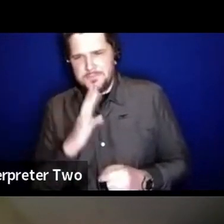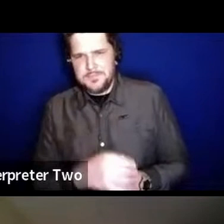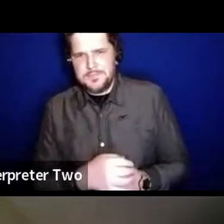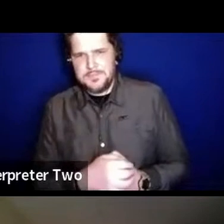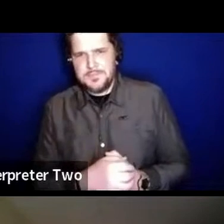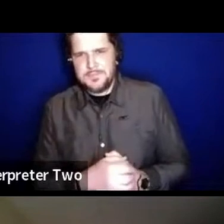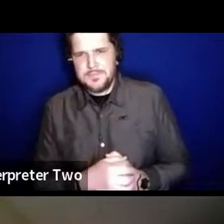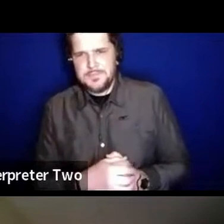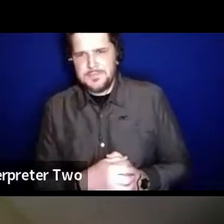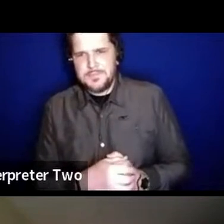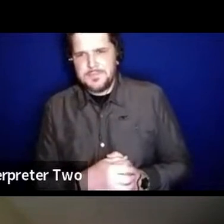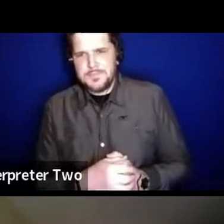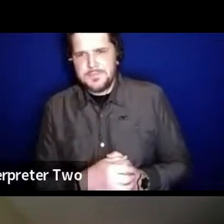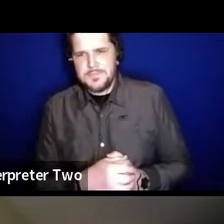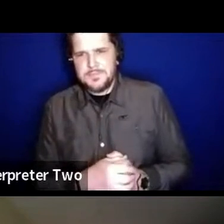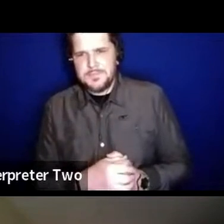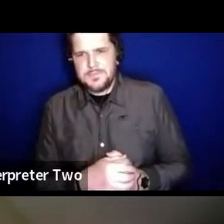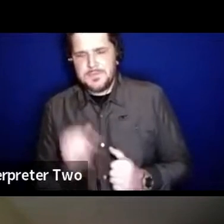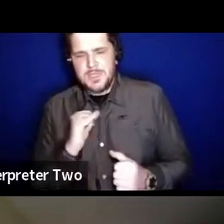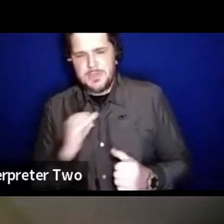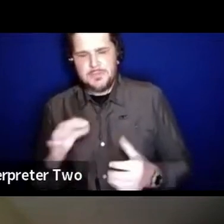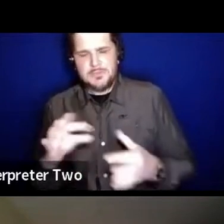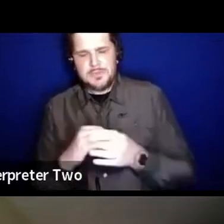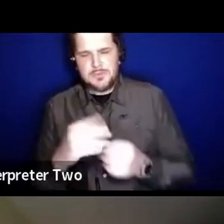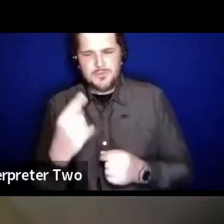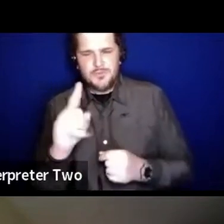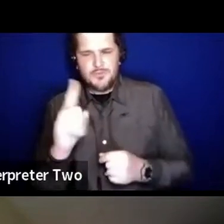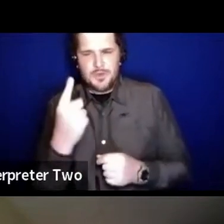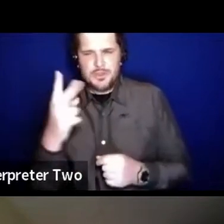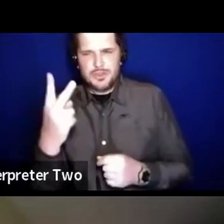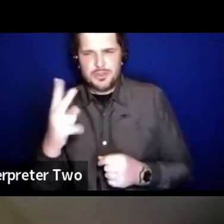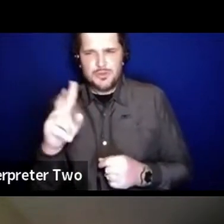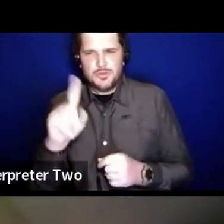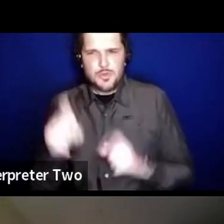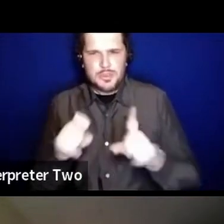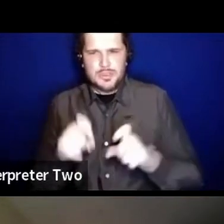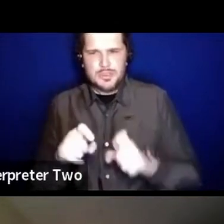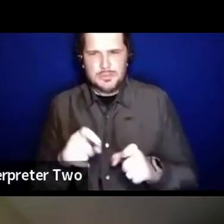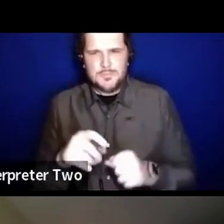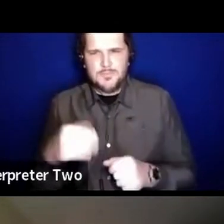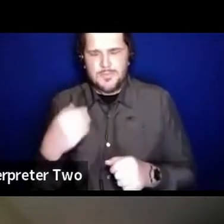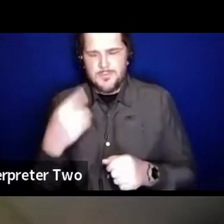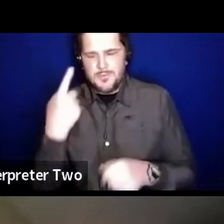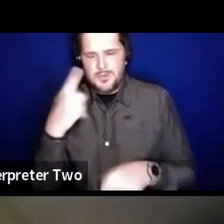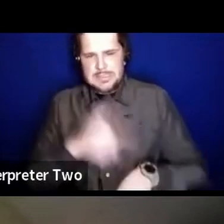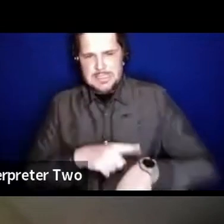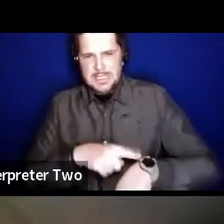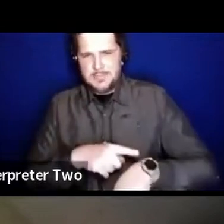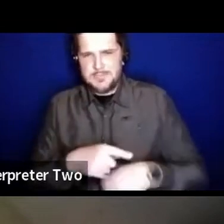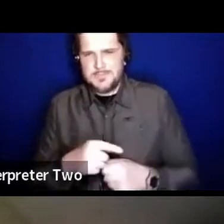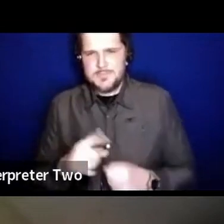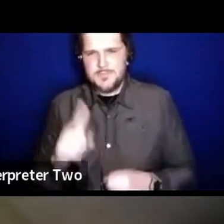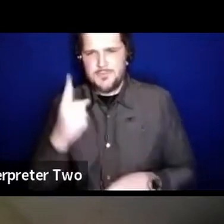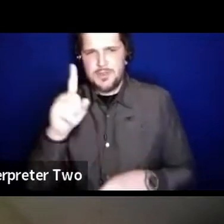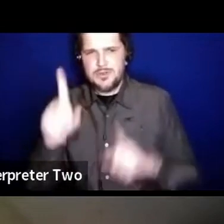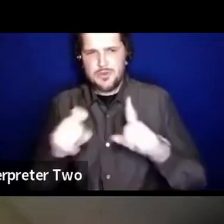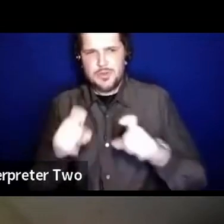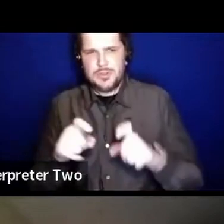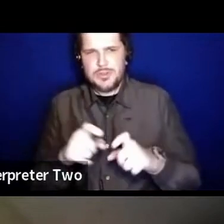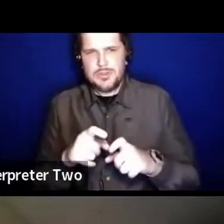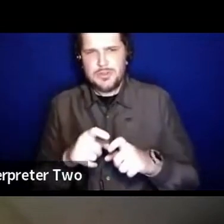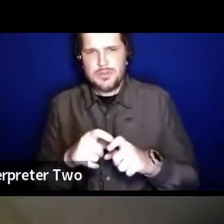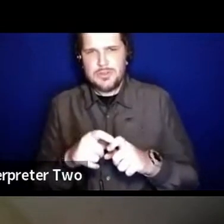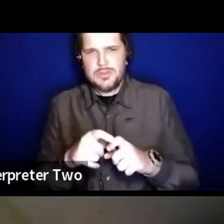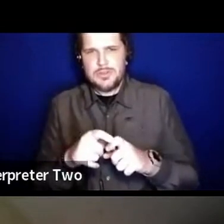Questions. Yeah. Okay, Yeah. I'm gonna combine the first two questions, just given the time. So the first question would